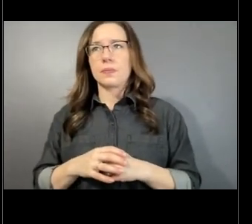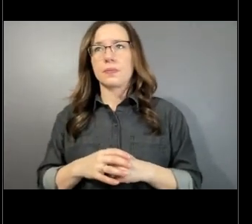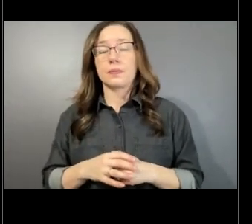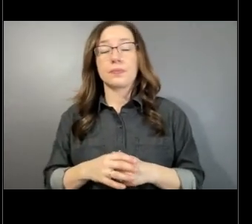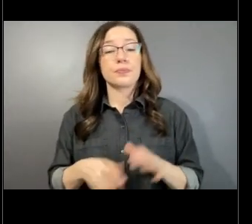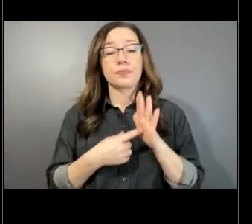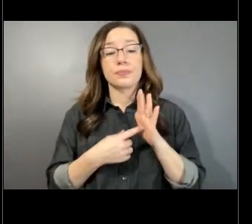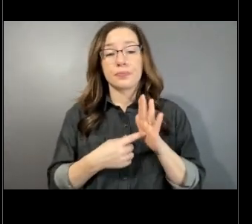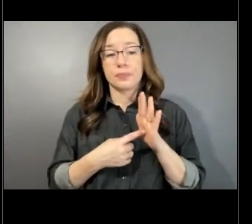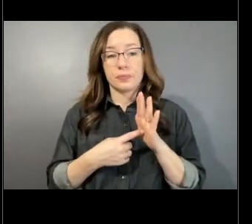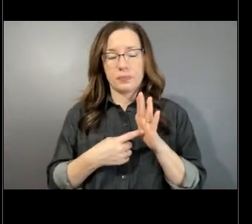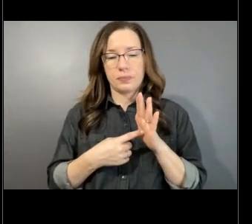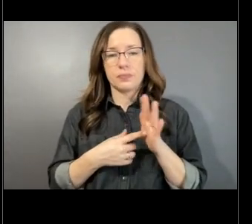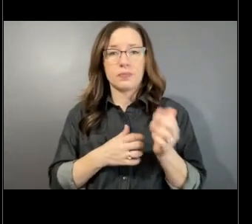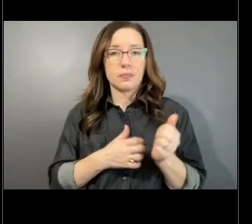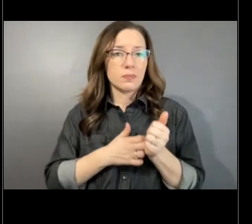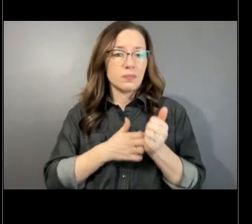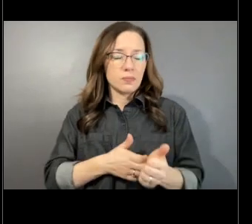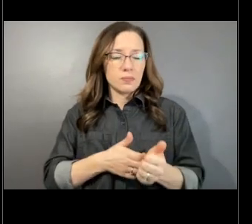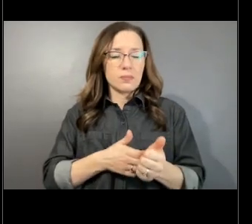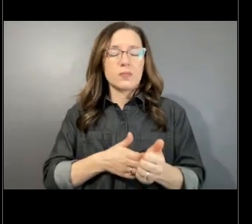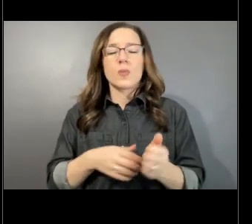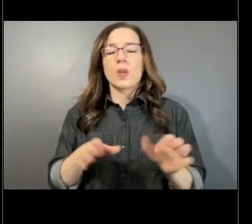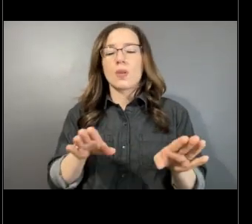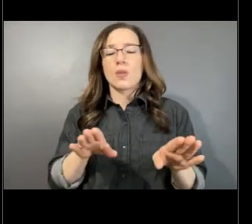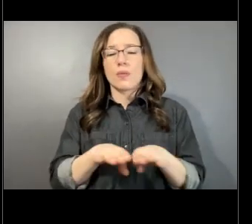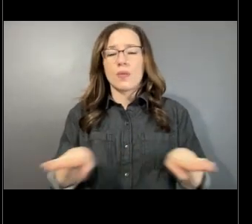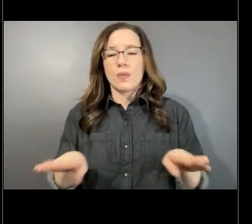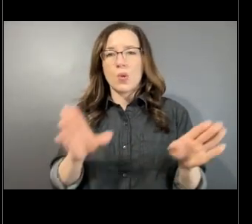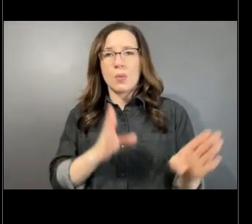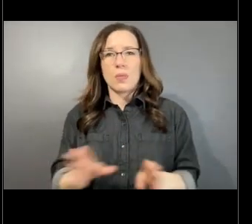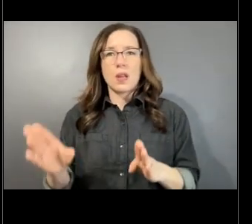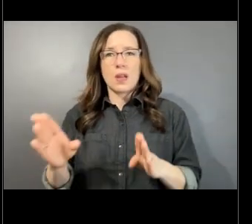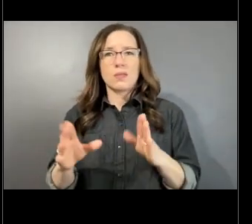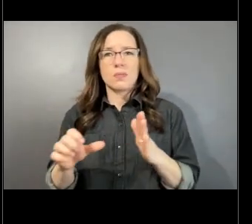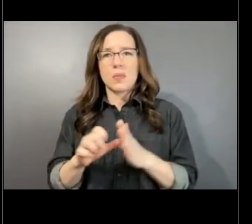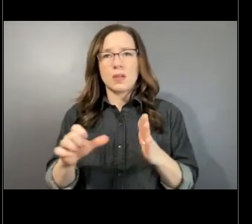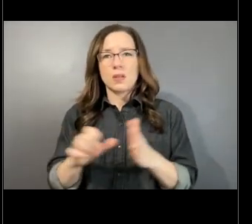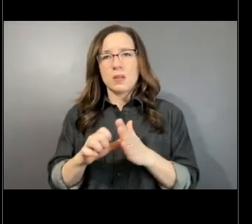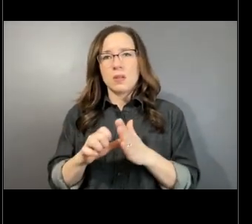Examples of compliant floor plans are presented on pages